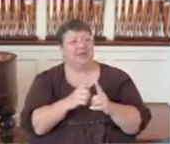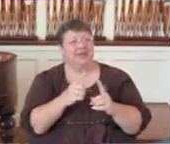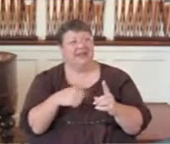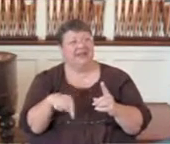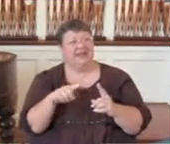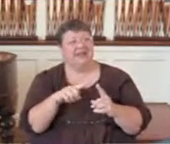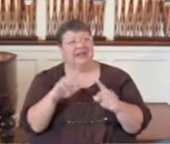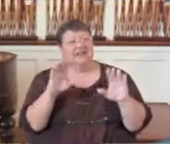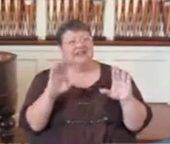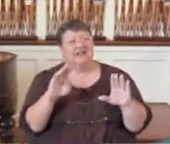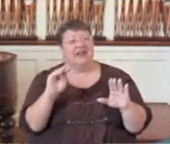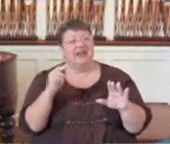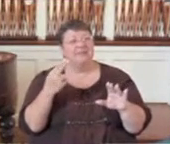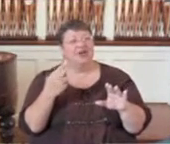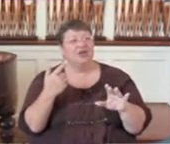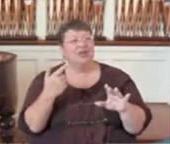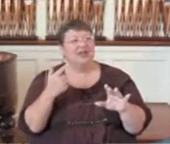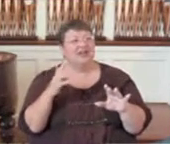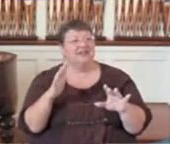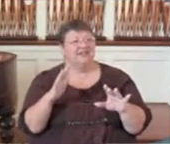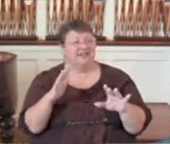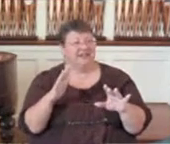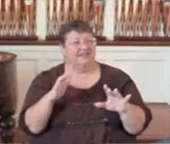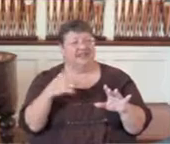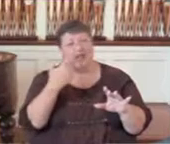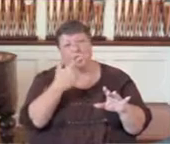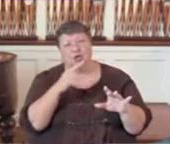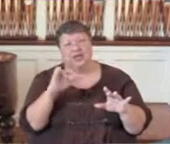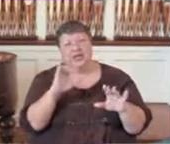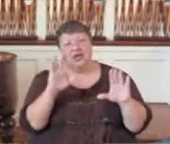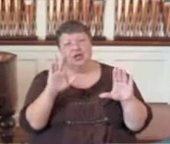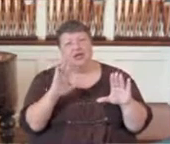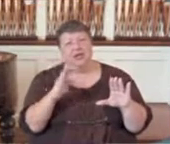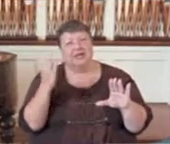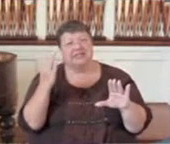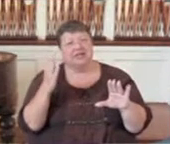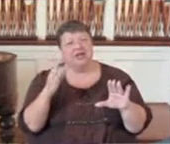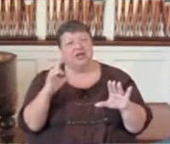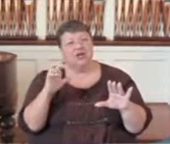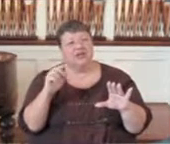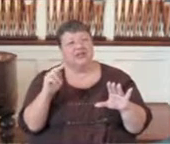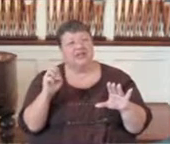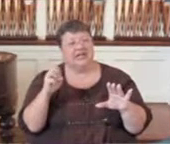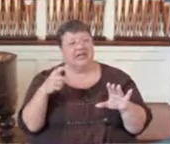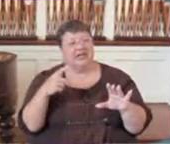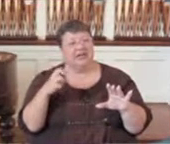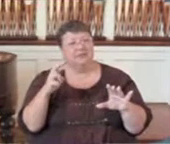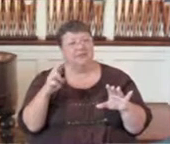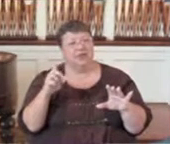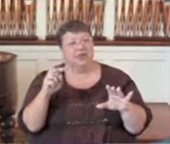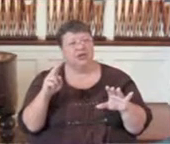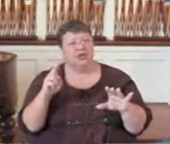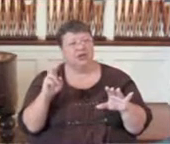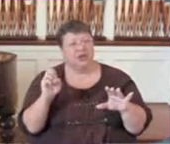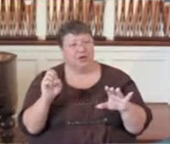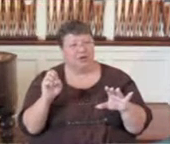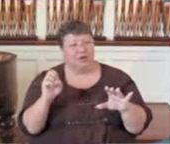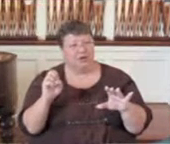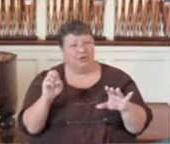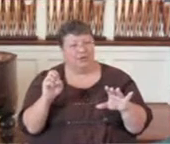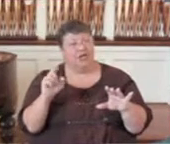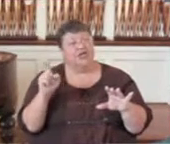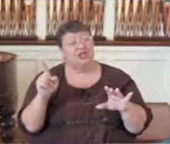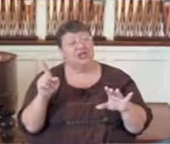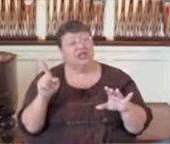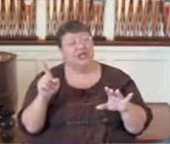March 25th, and they have what looks like a great speaker, Lane Perdue, Pastor Lane, Reverend Lane Perdue, and